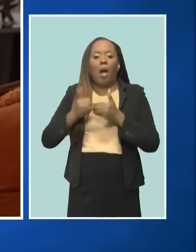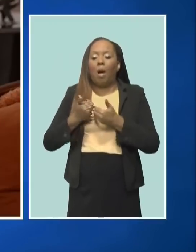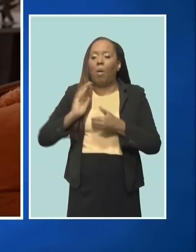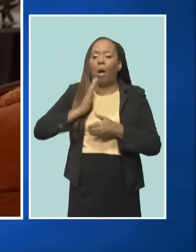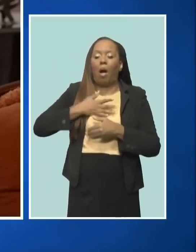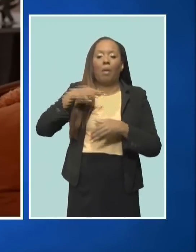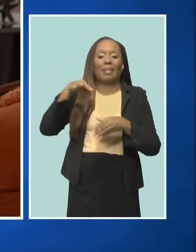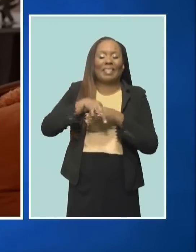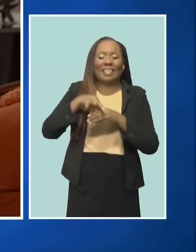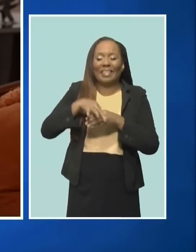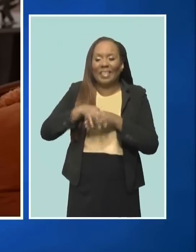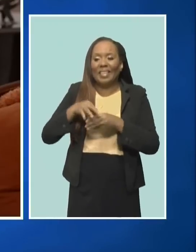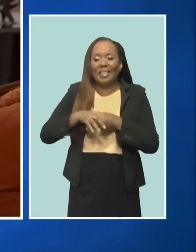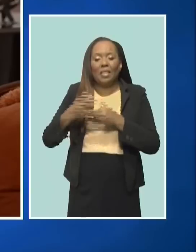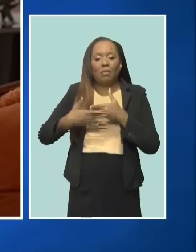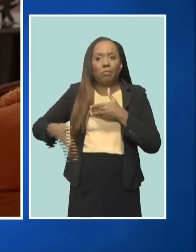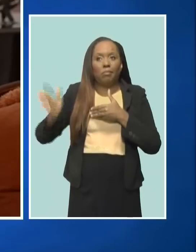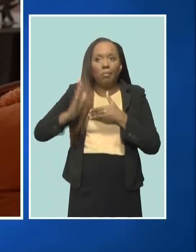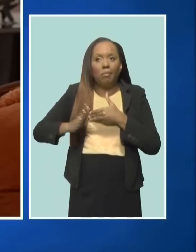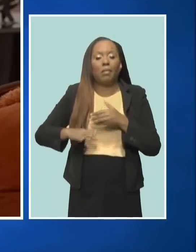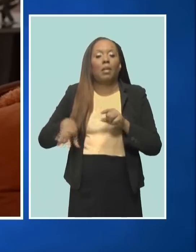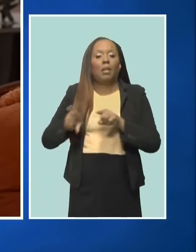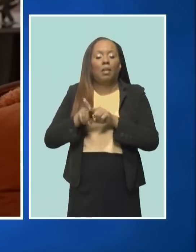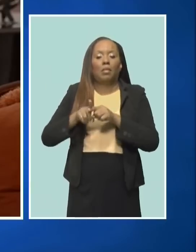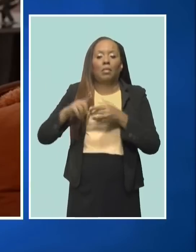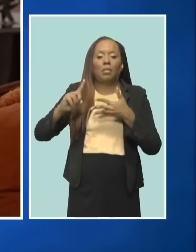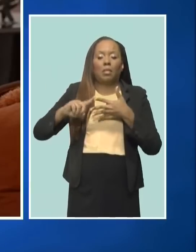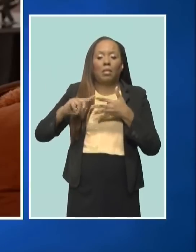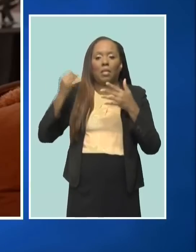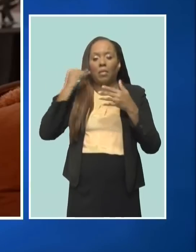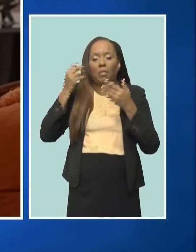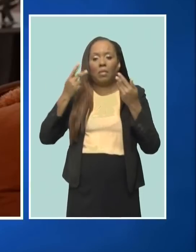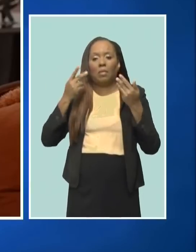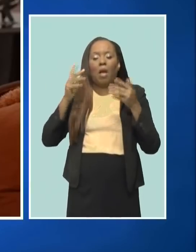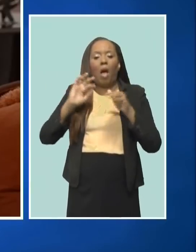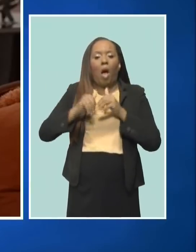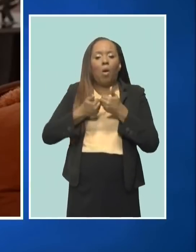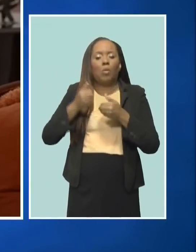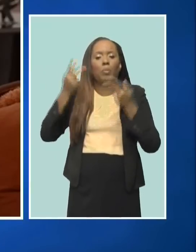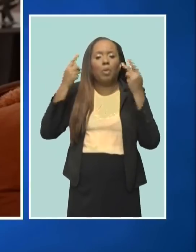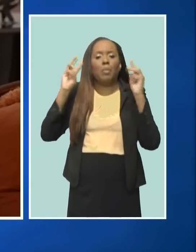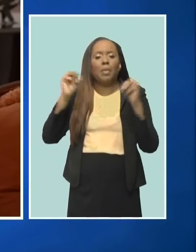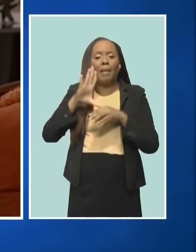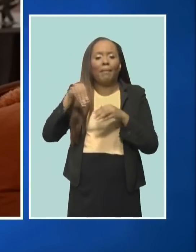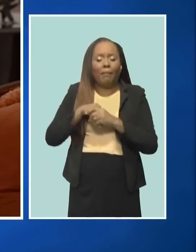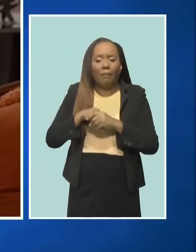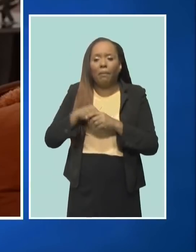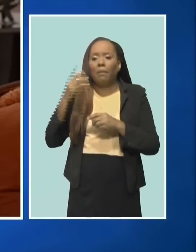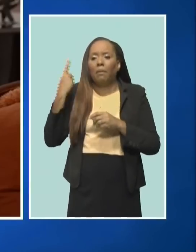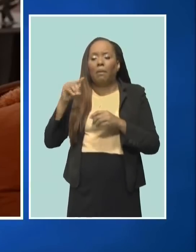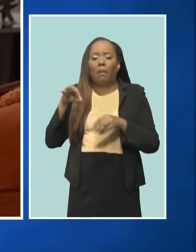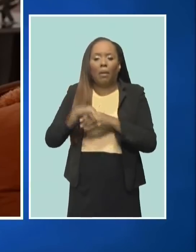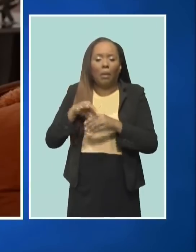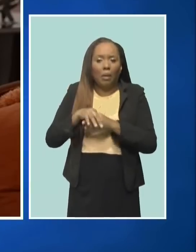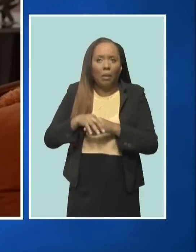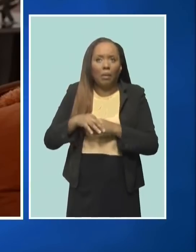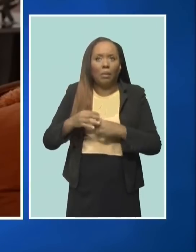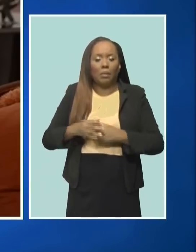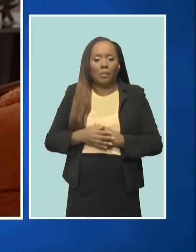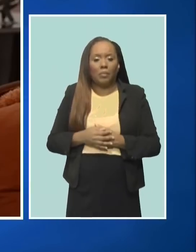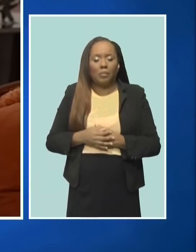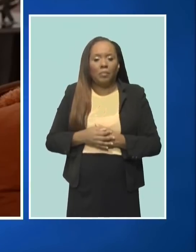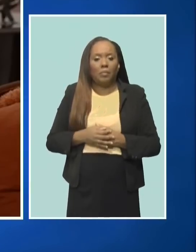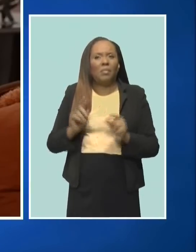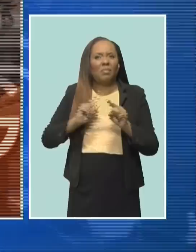at the discretion of the Prime Minister, other proposals limited the powers of the Prime Minister on appointments and the like have been